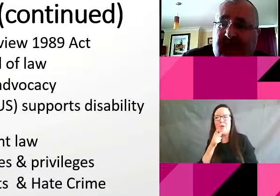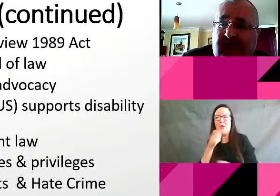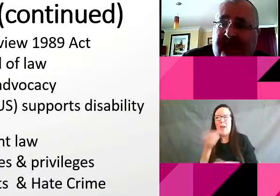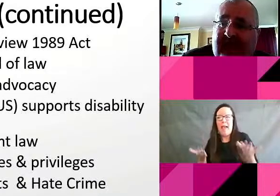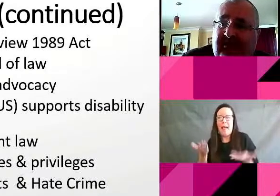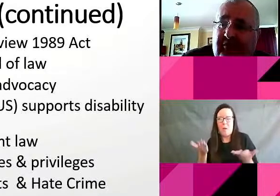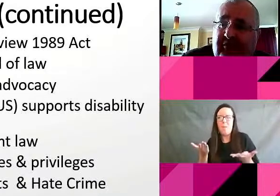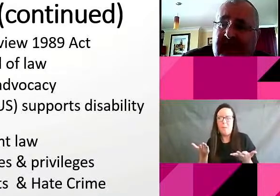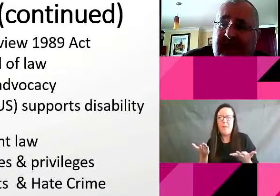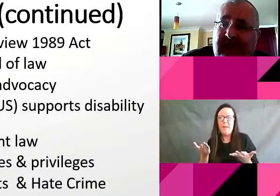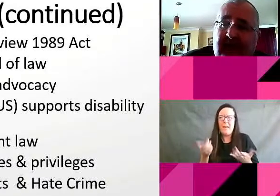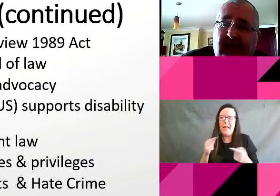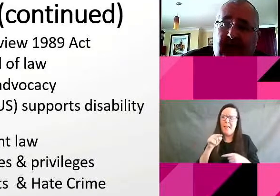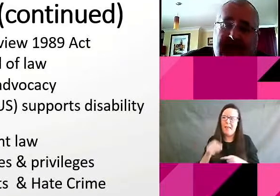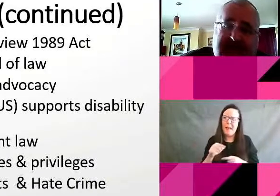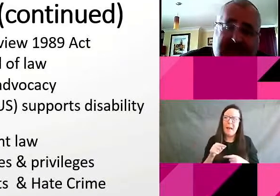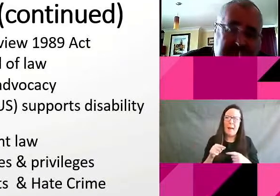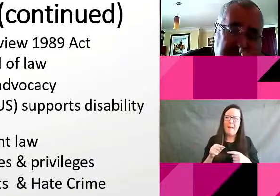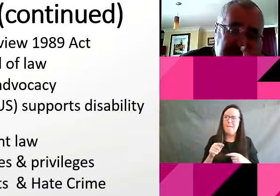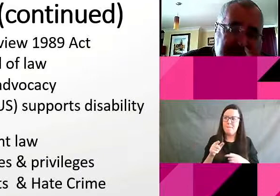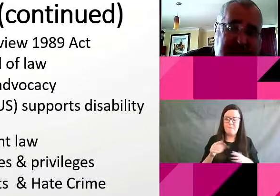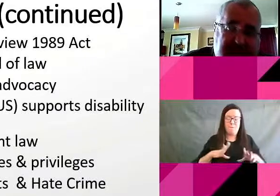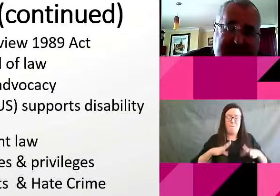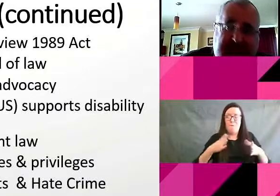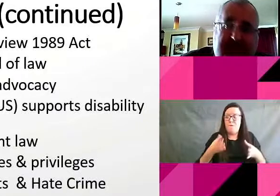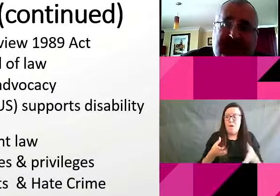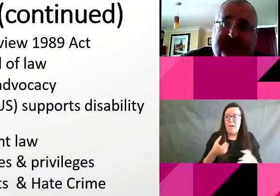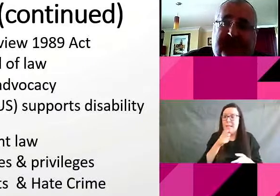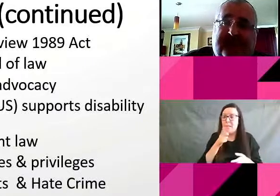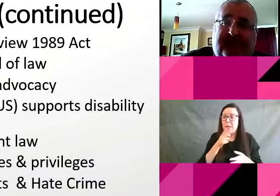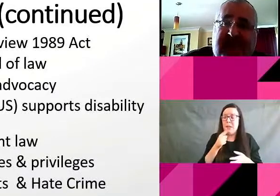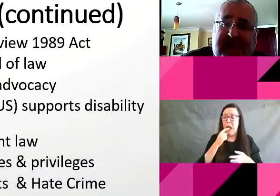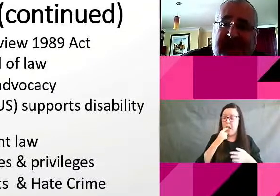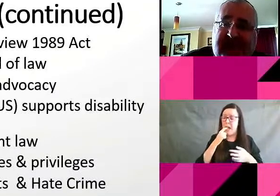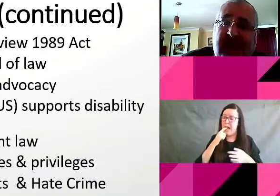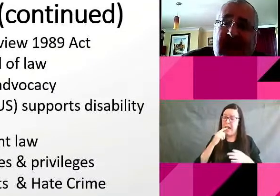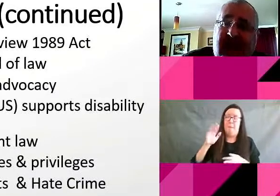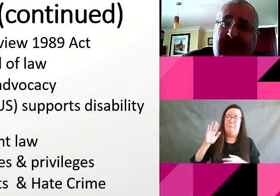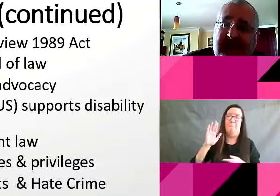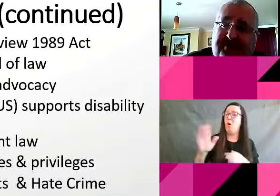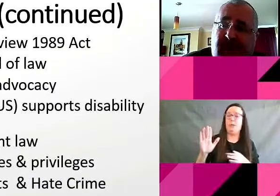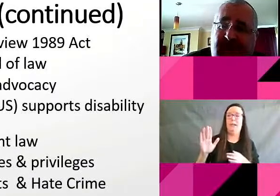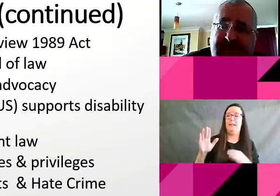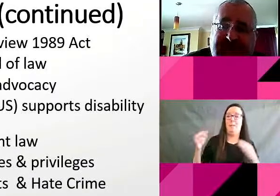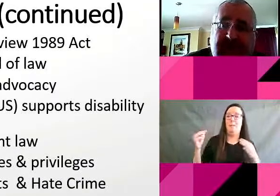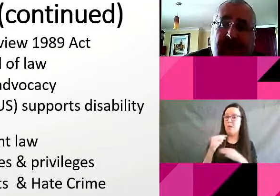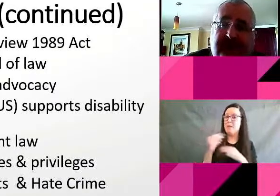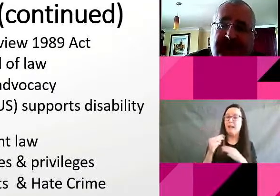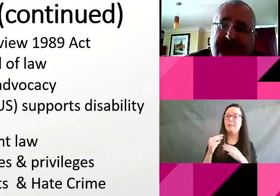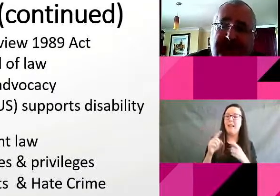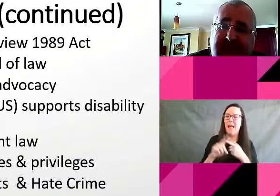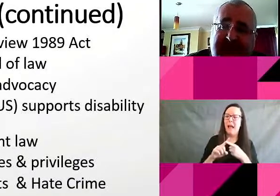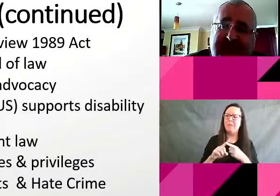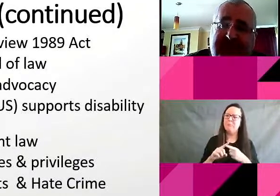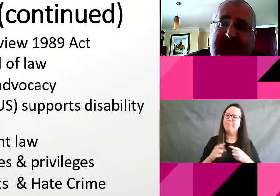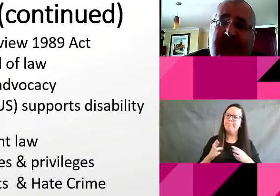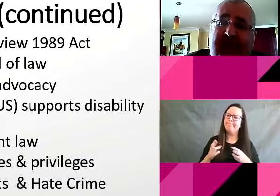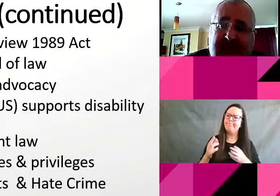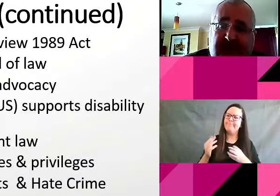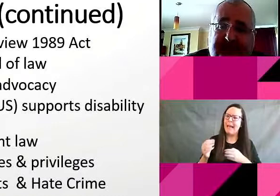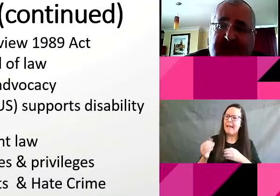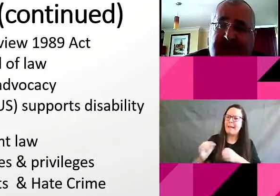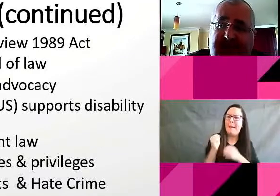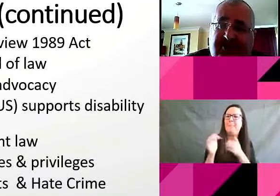bedrock value in a liberal democracy and must be protected and prized. But it isn't